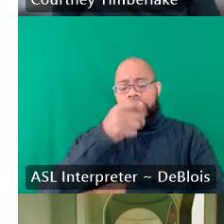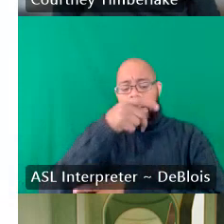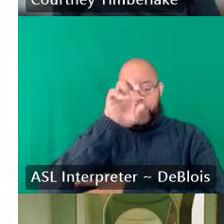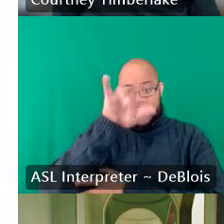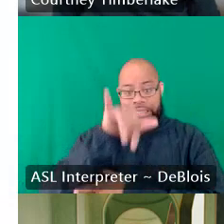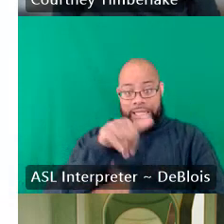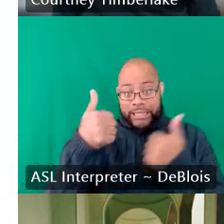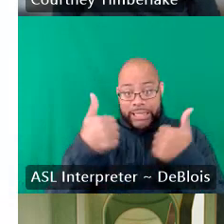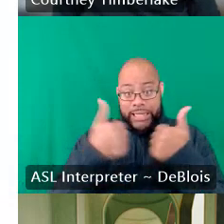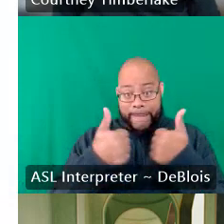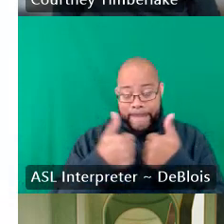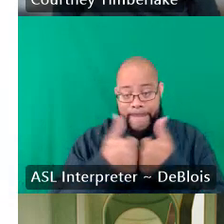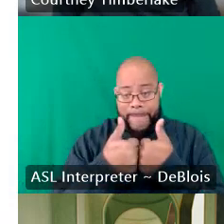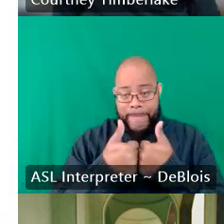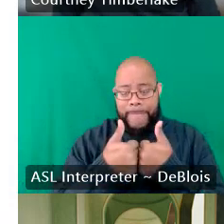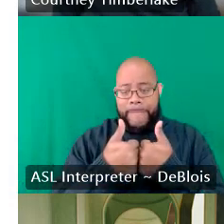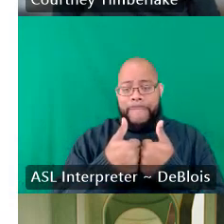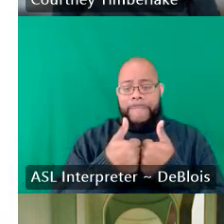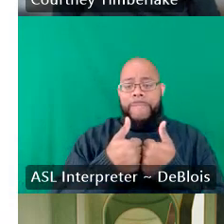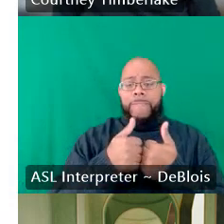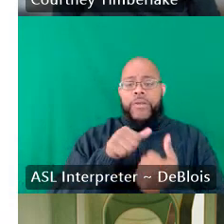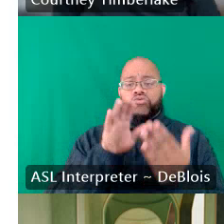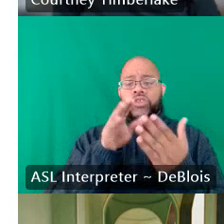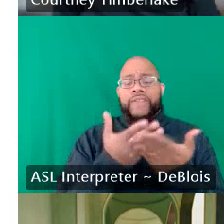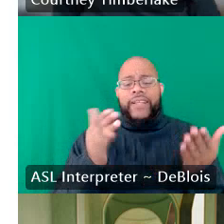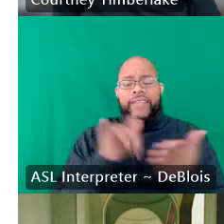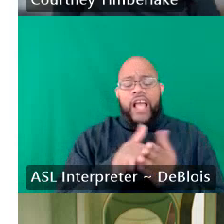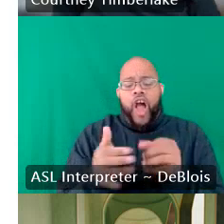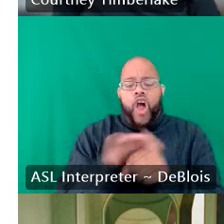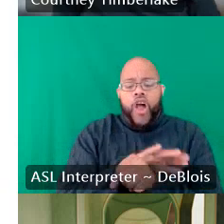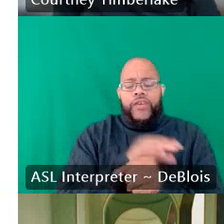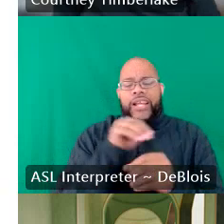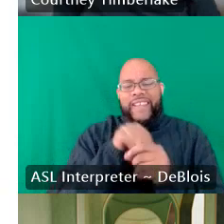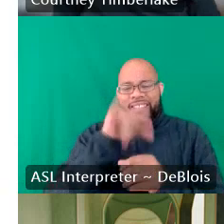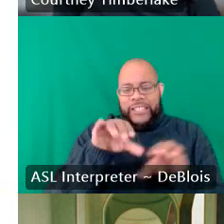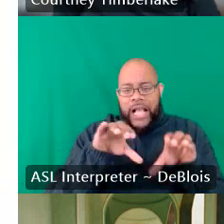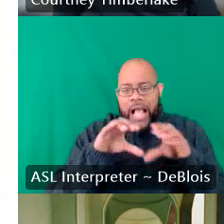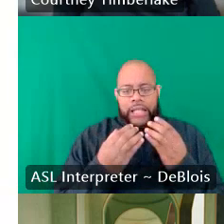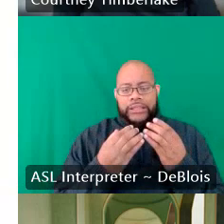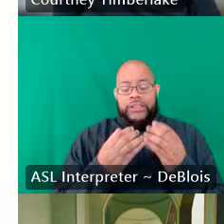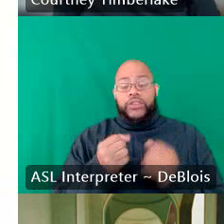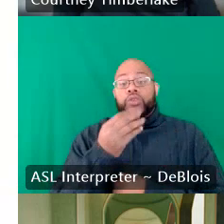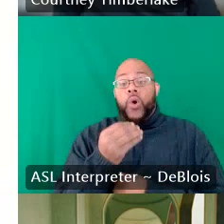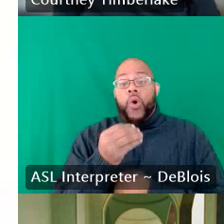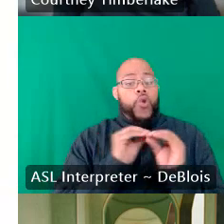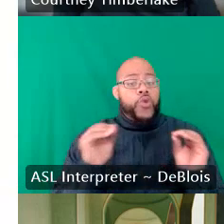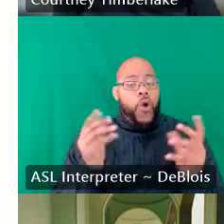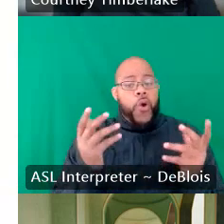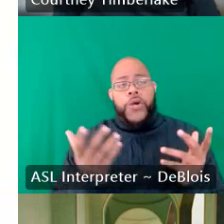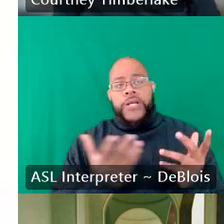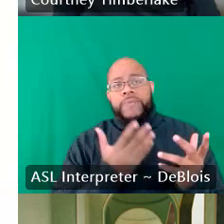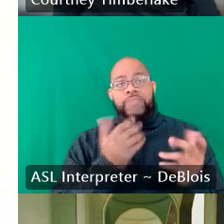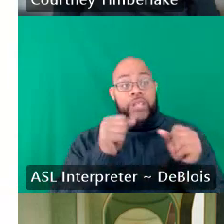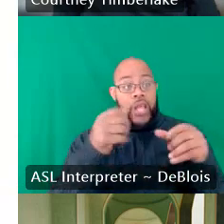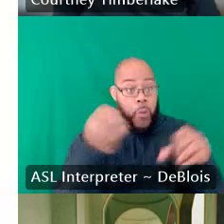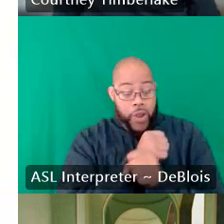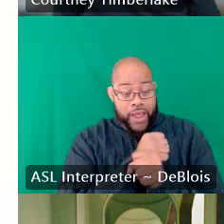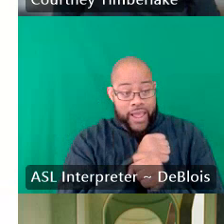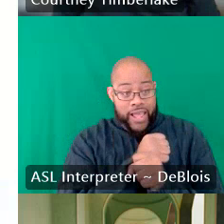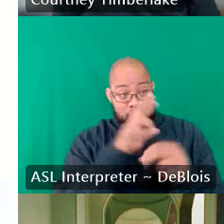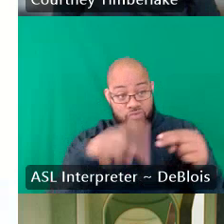that only address material that is covered in this class. So there's no, you can win this